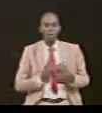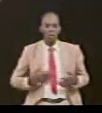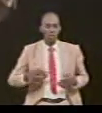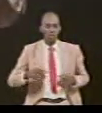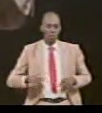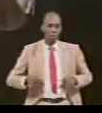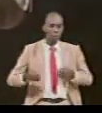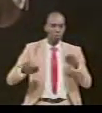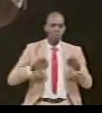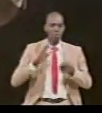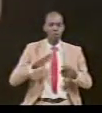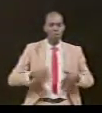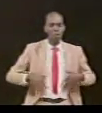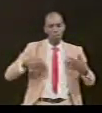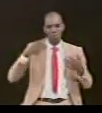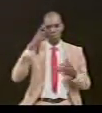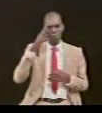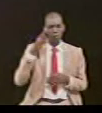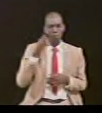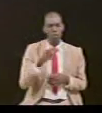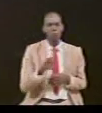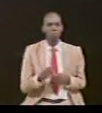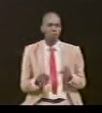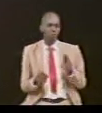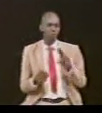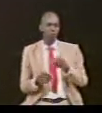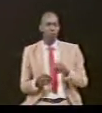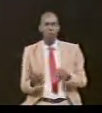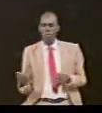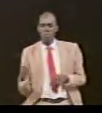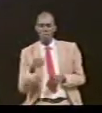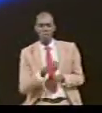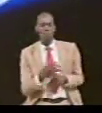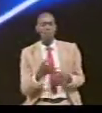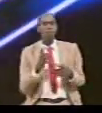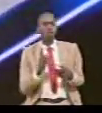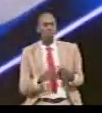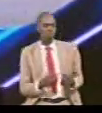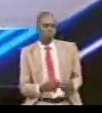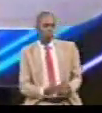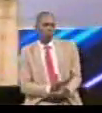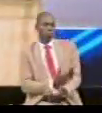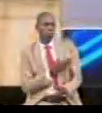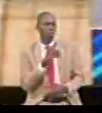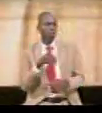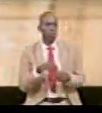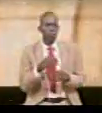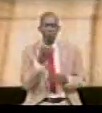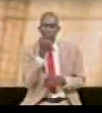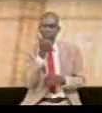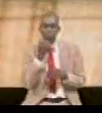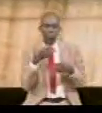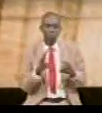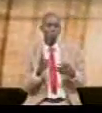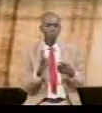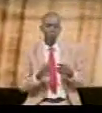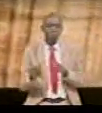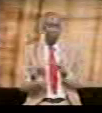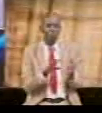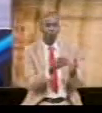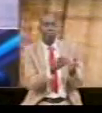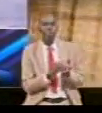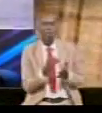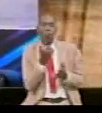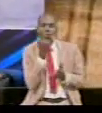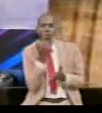and run your life for you. They want to influence you in the worldly way, to do what they do, to say what